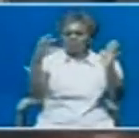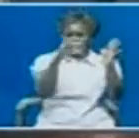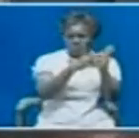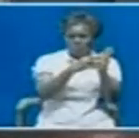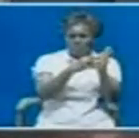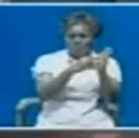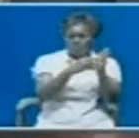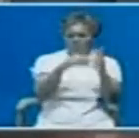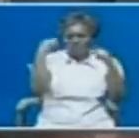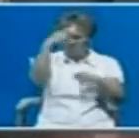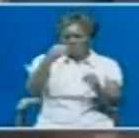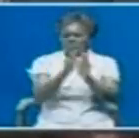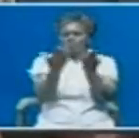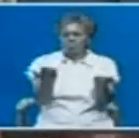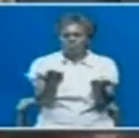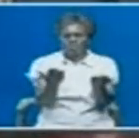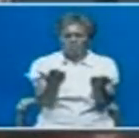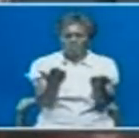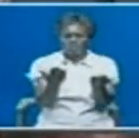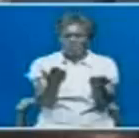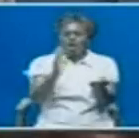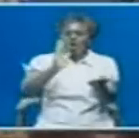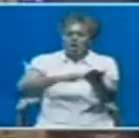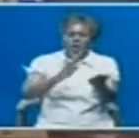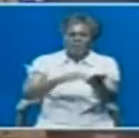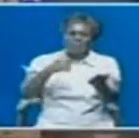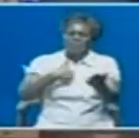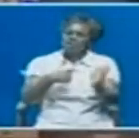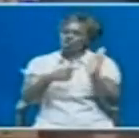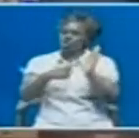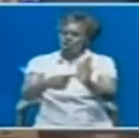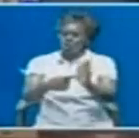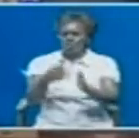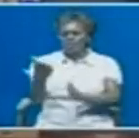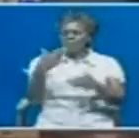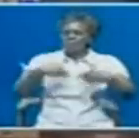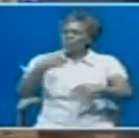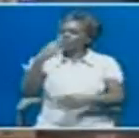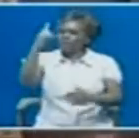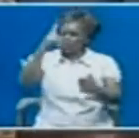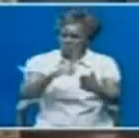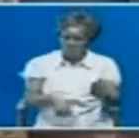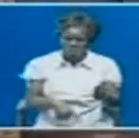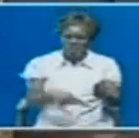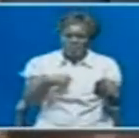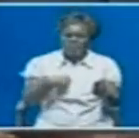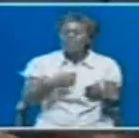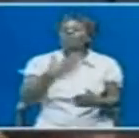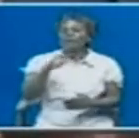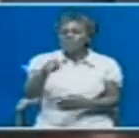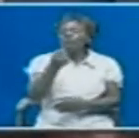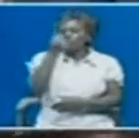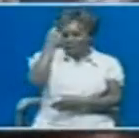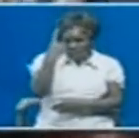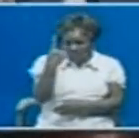my wall, on my Facebook page. And as some comments were coming in, I was showing him what people are saying. I needed him to understand